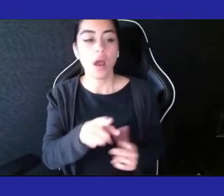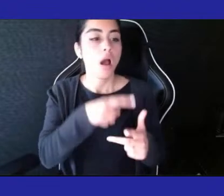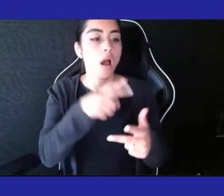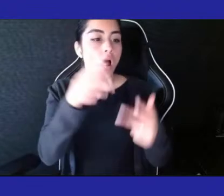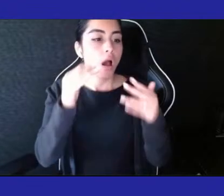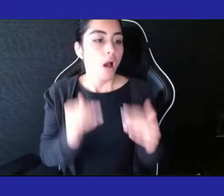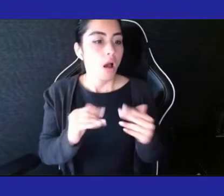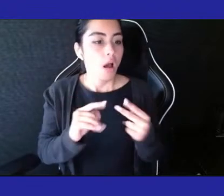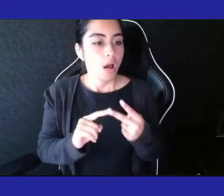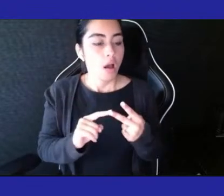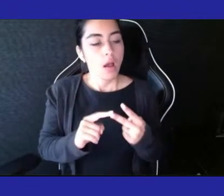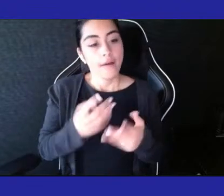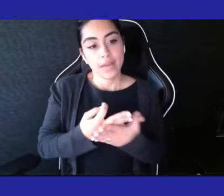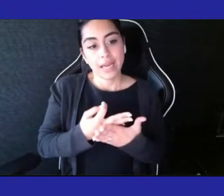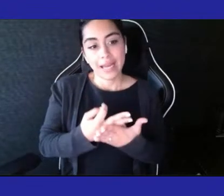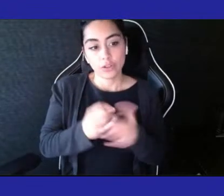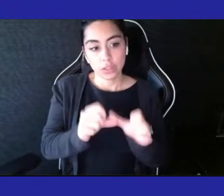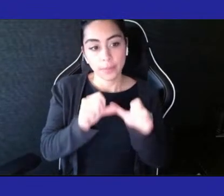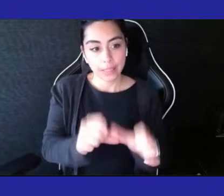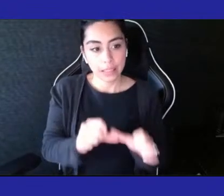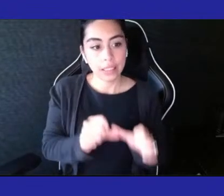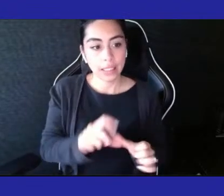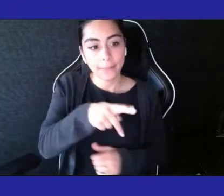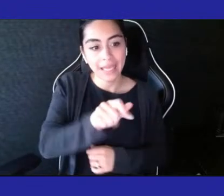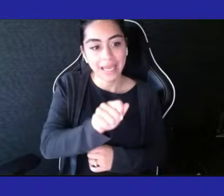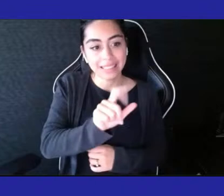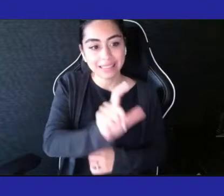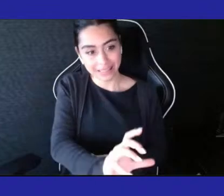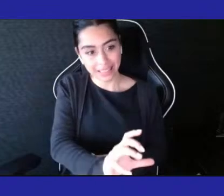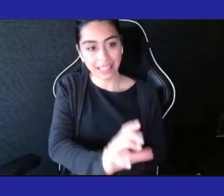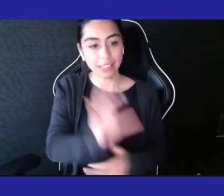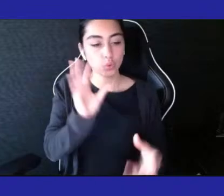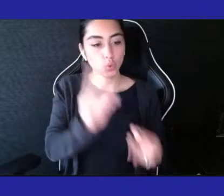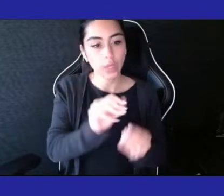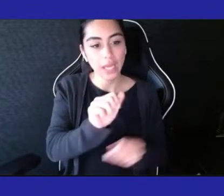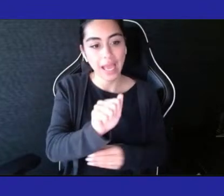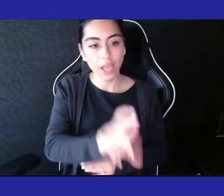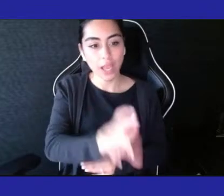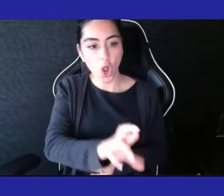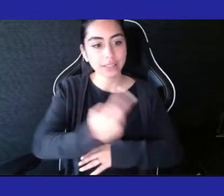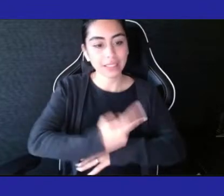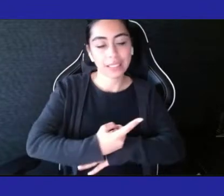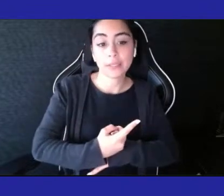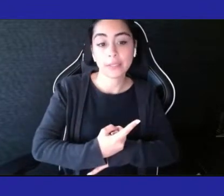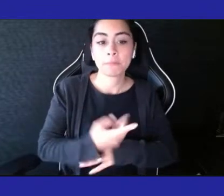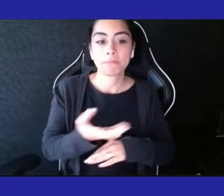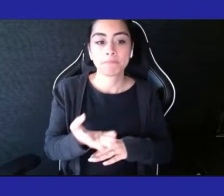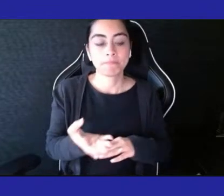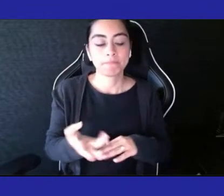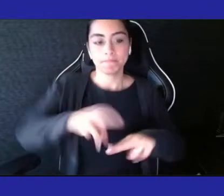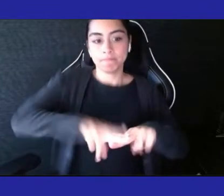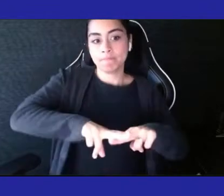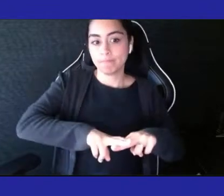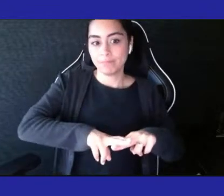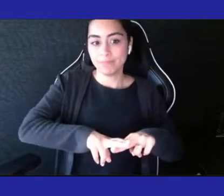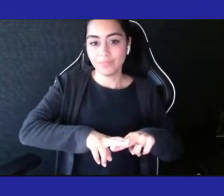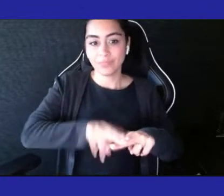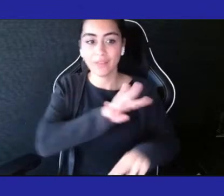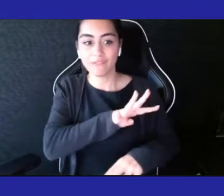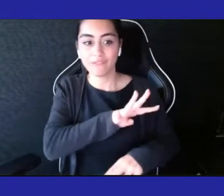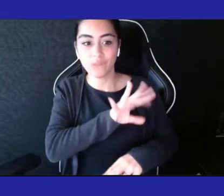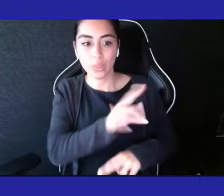AR days is 48, so a slight increase from 45. Still beating the target of 50 days